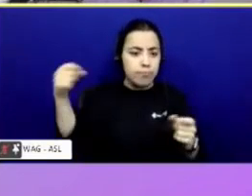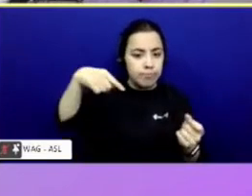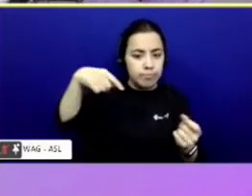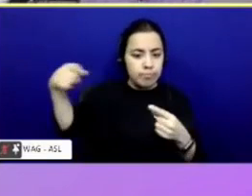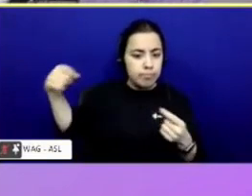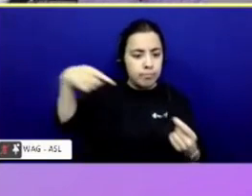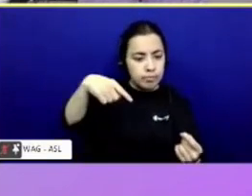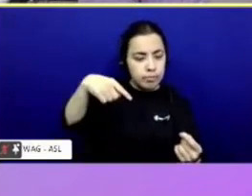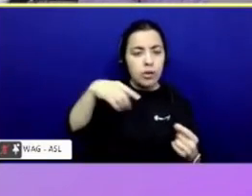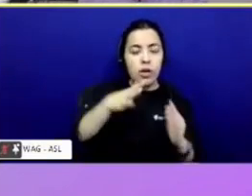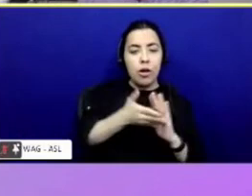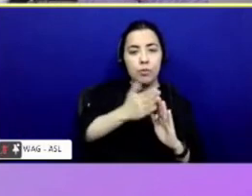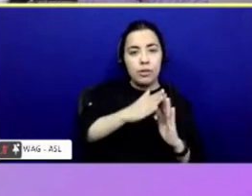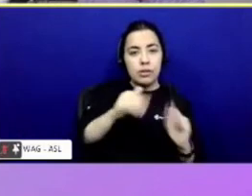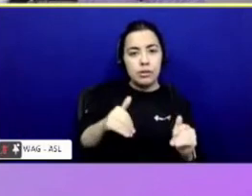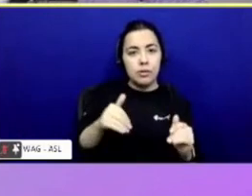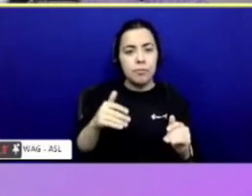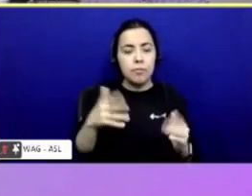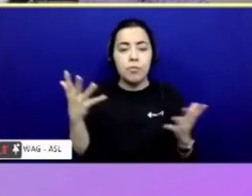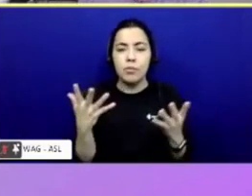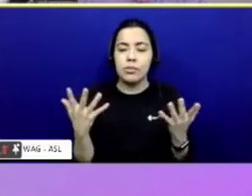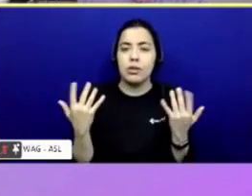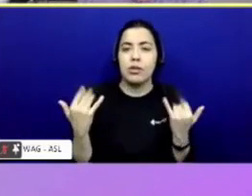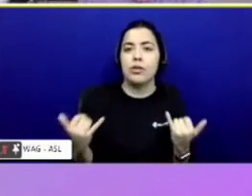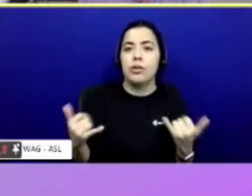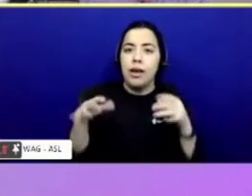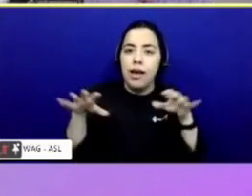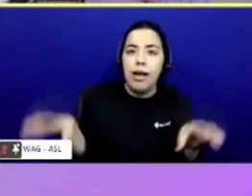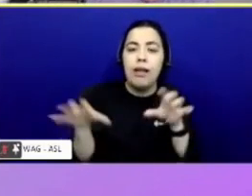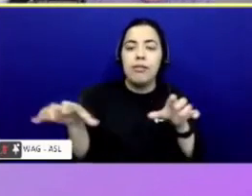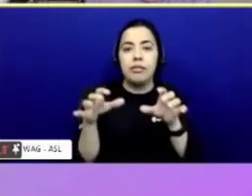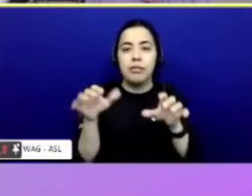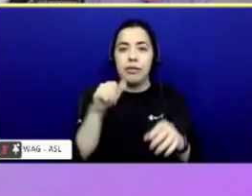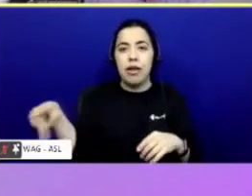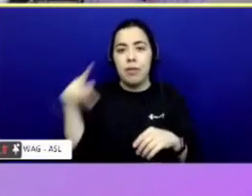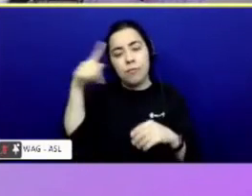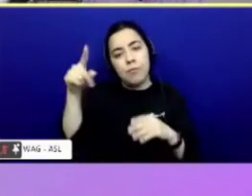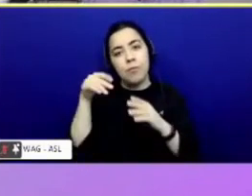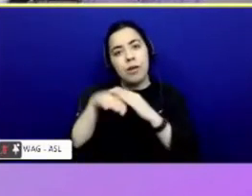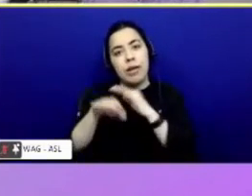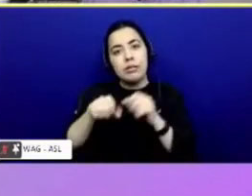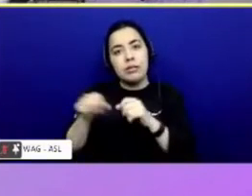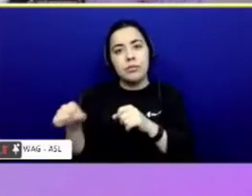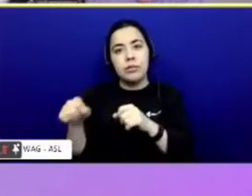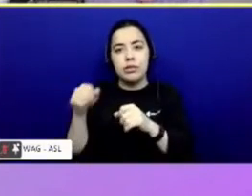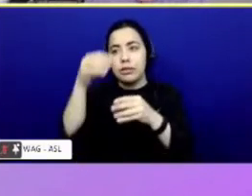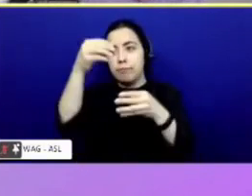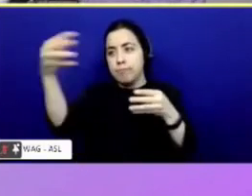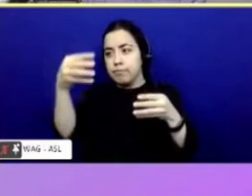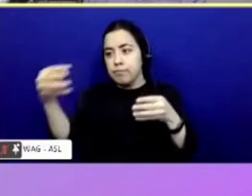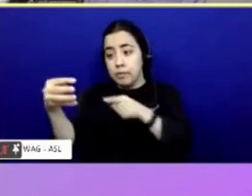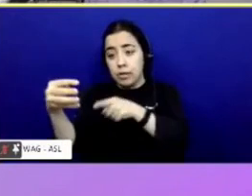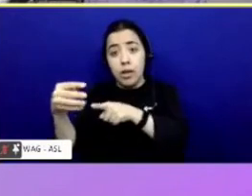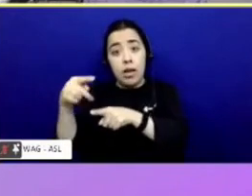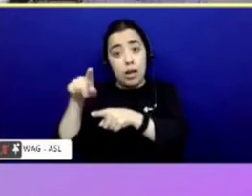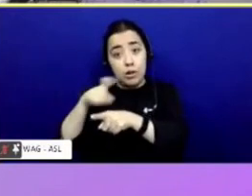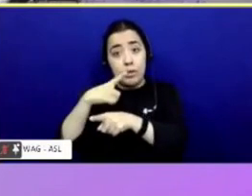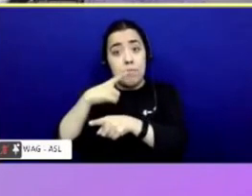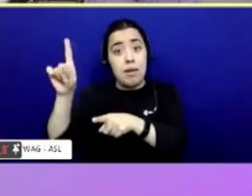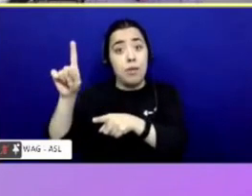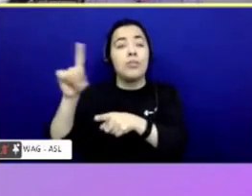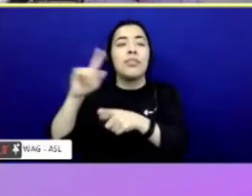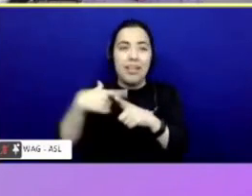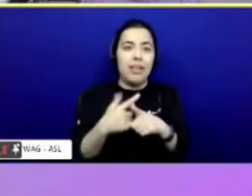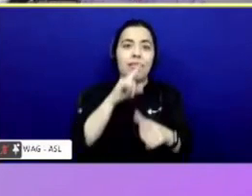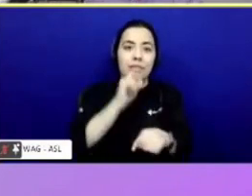hey, what's the active applications accessibility tree? Any updates I should announce? And then it does so. And